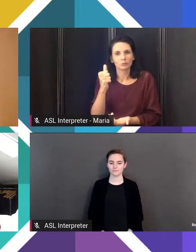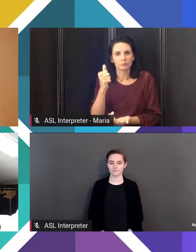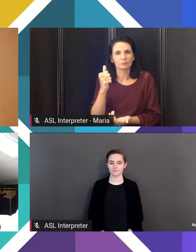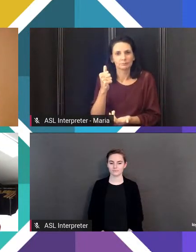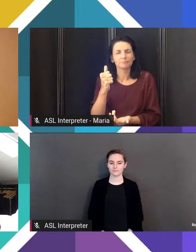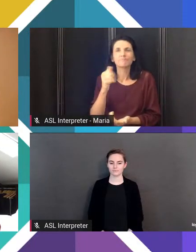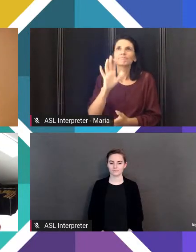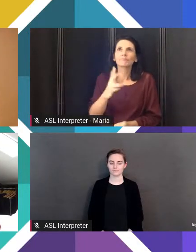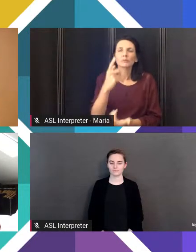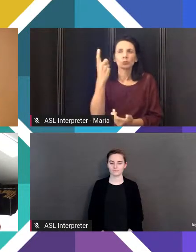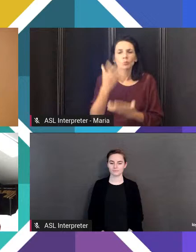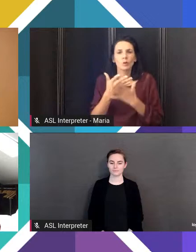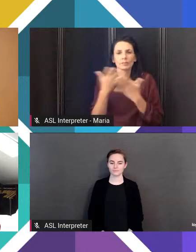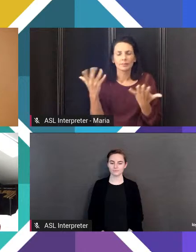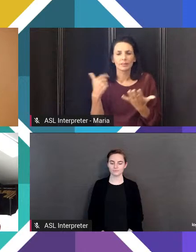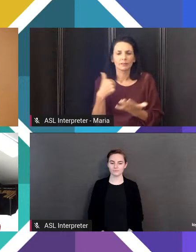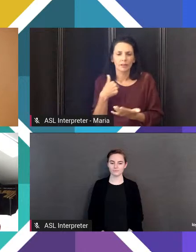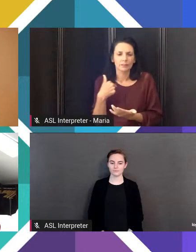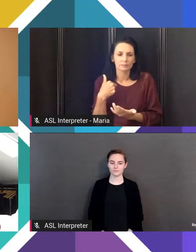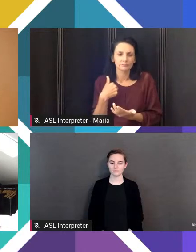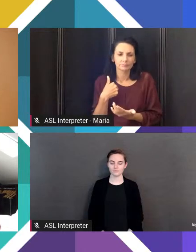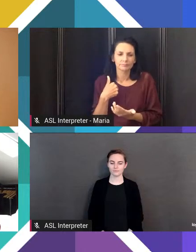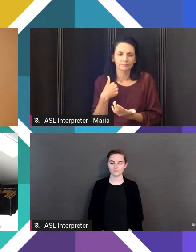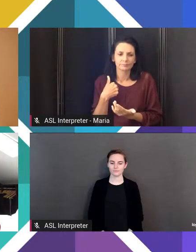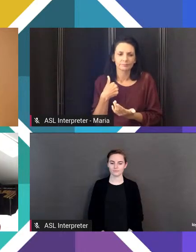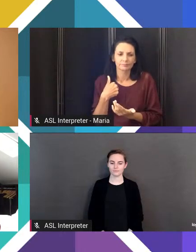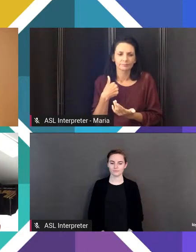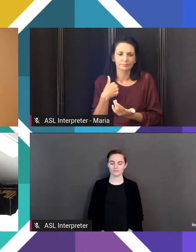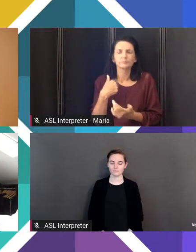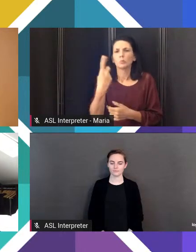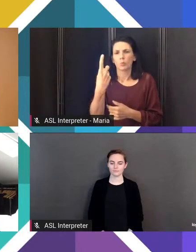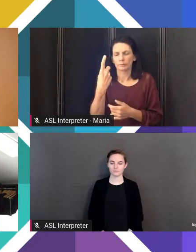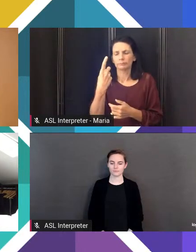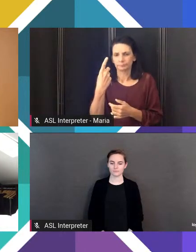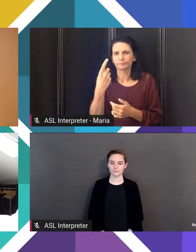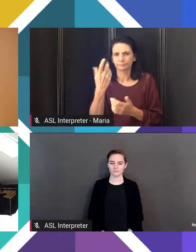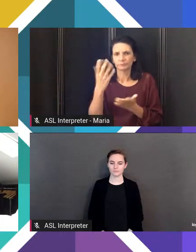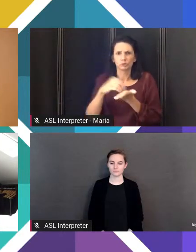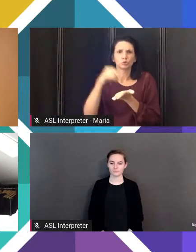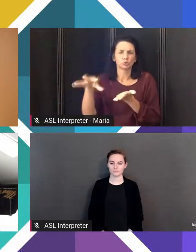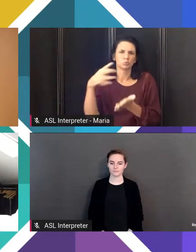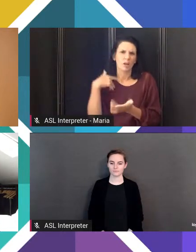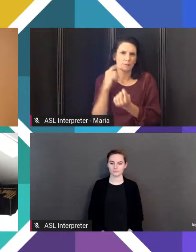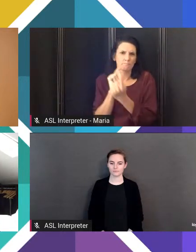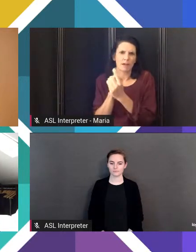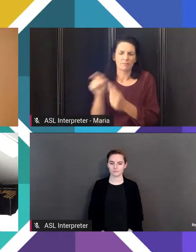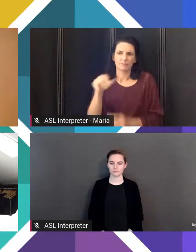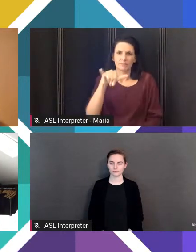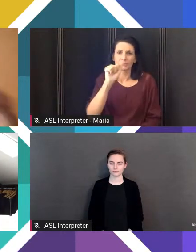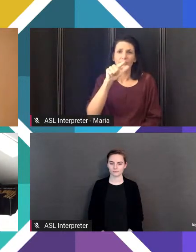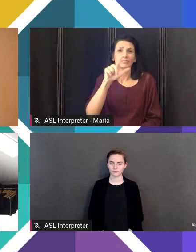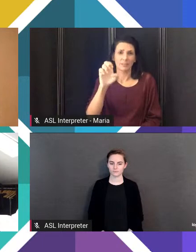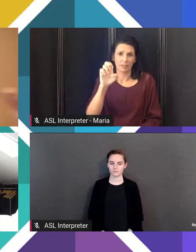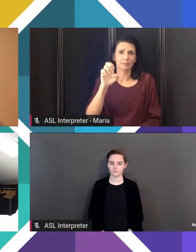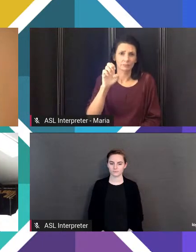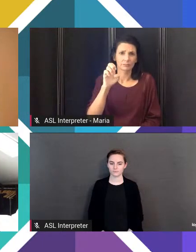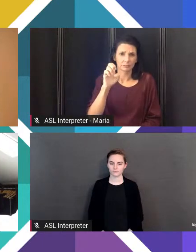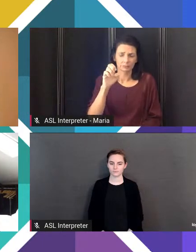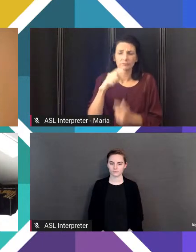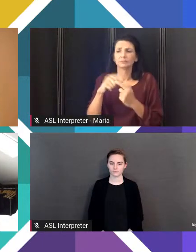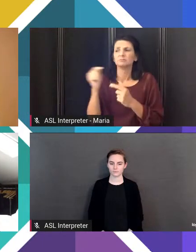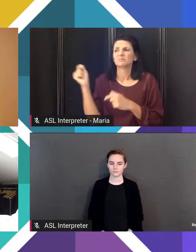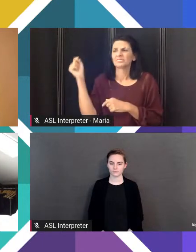of the things that, a student who I met at Yale a number of years ago, who came to Yale